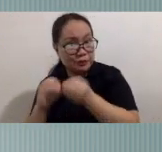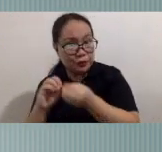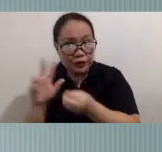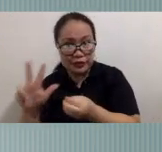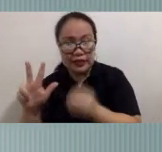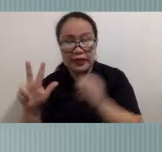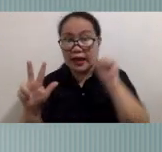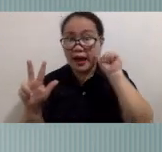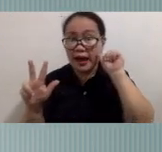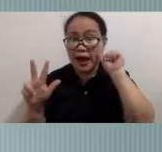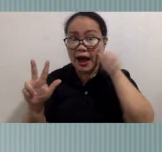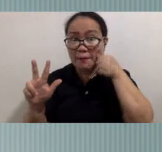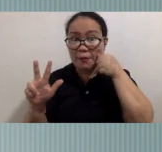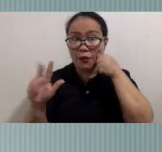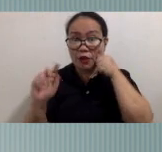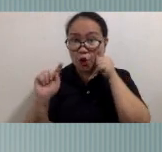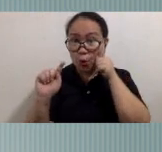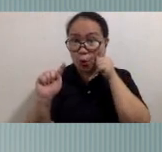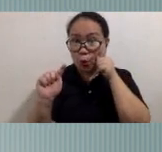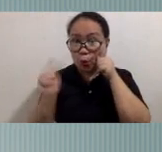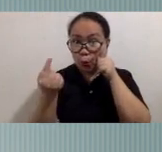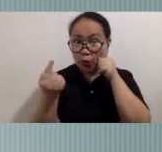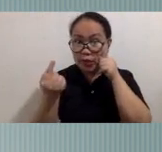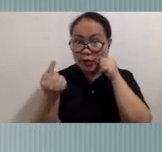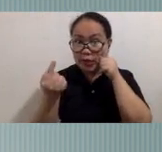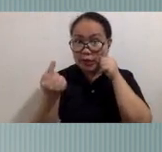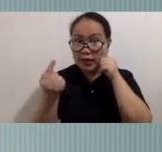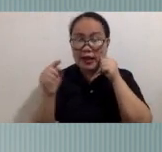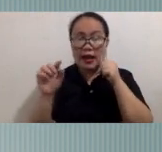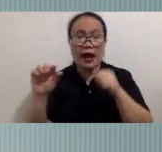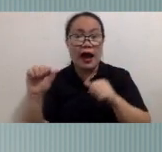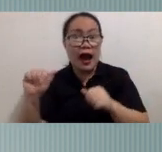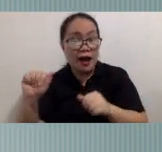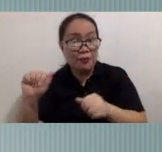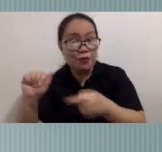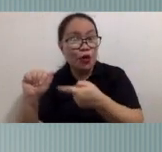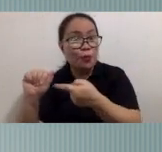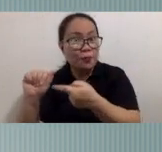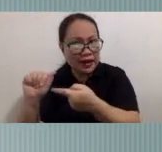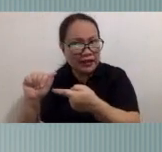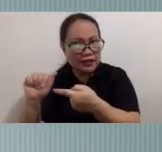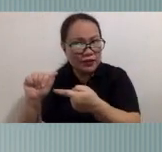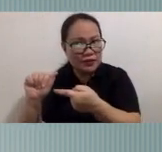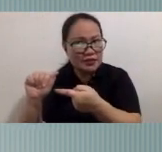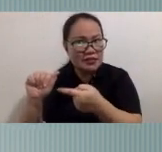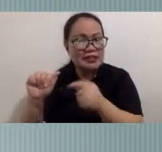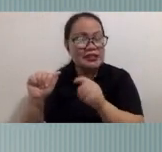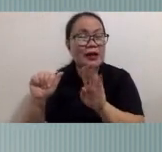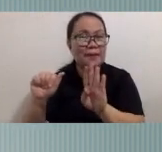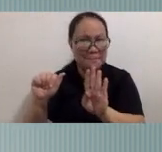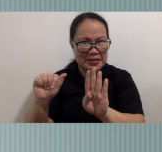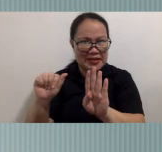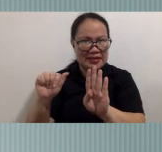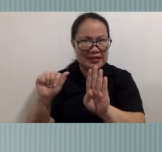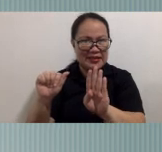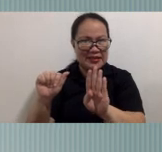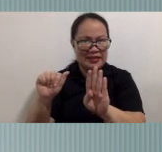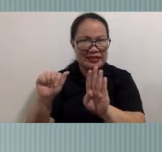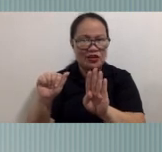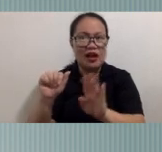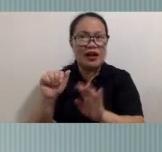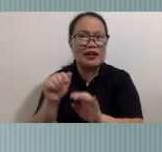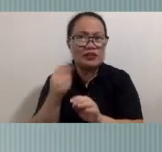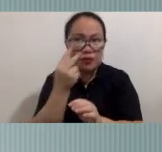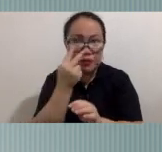difference. So apple only, so apple minus, tatanggalin natin yung B